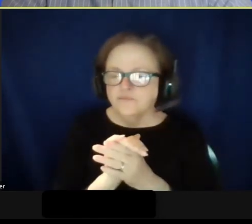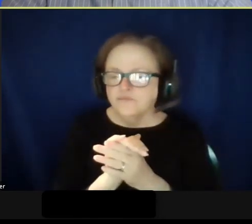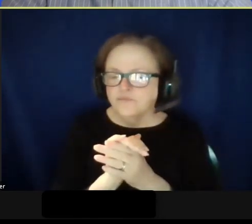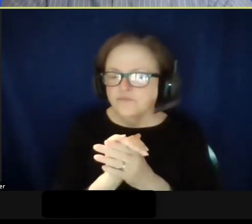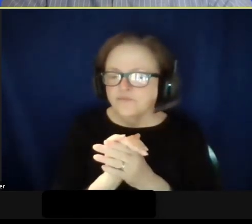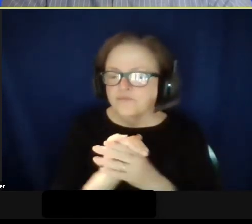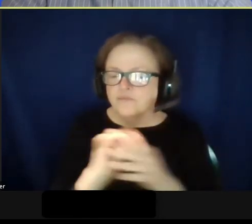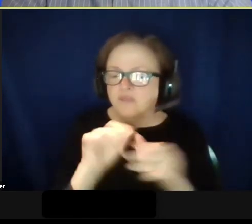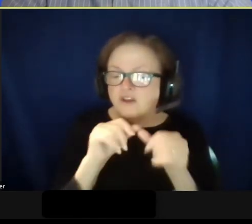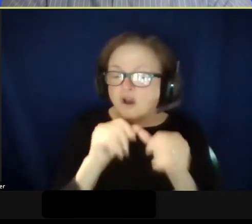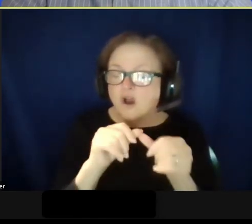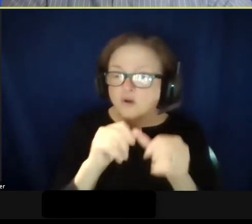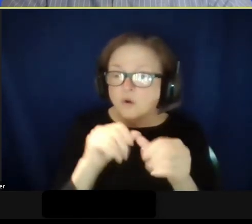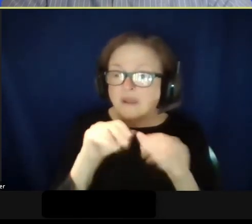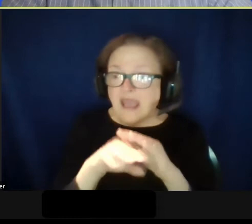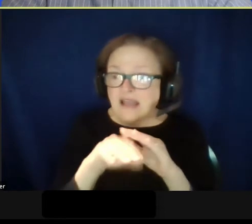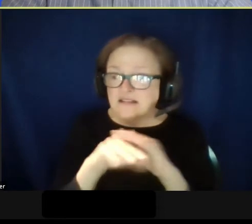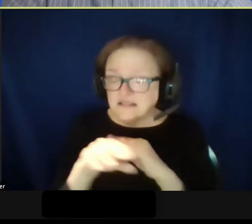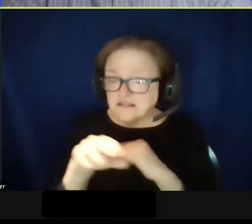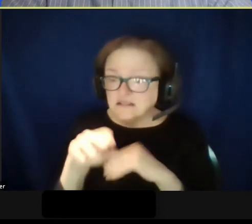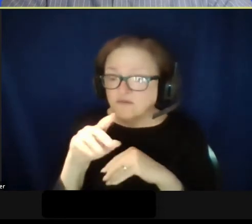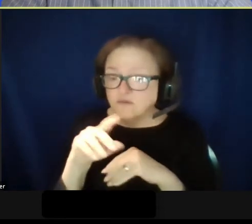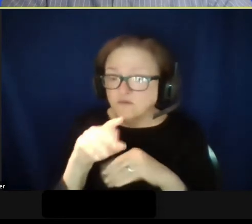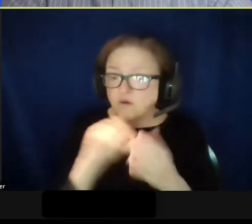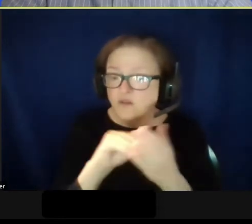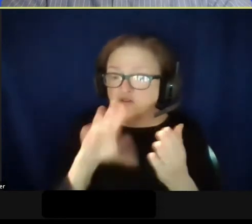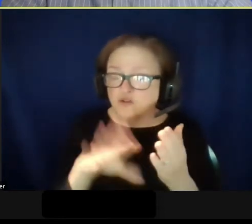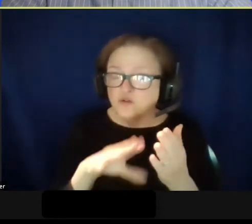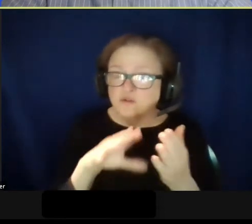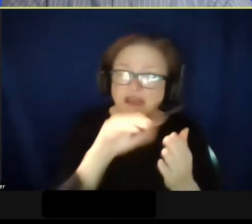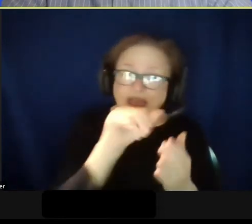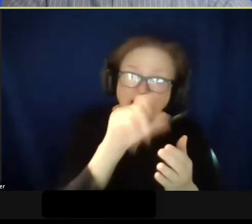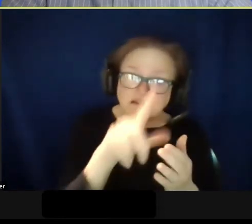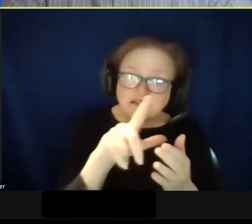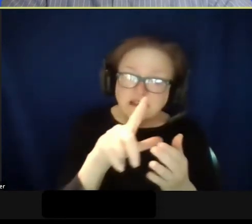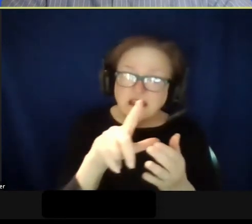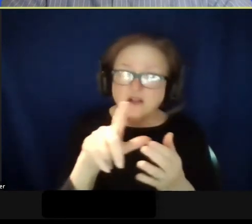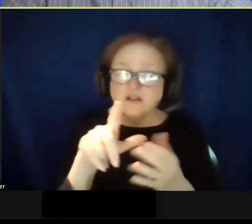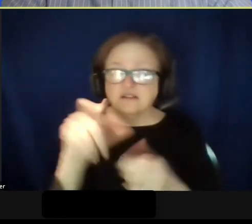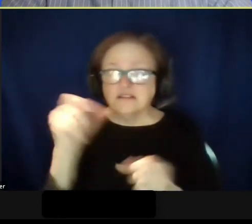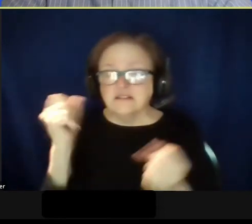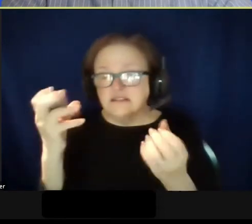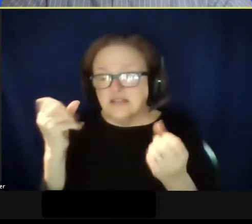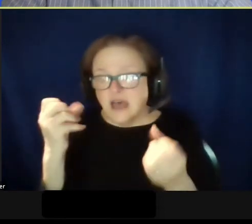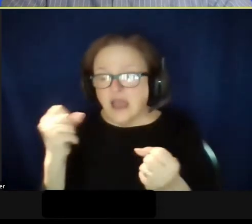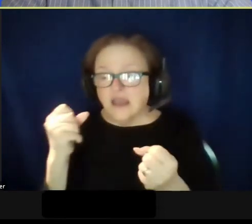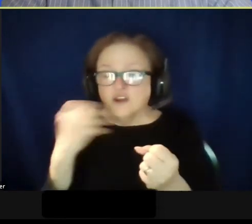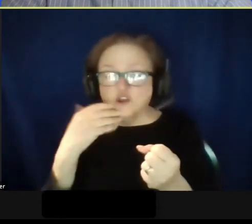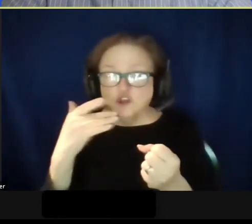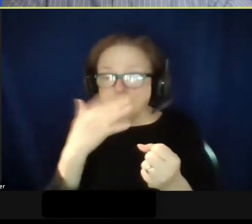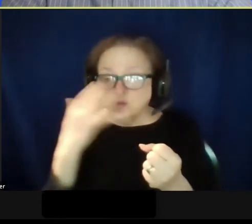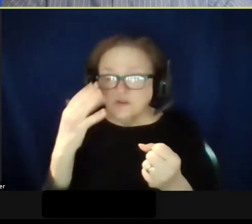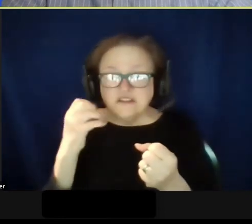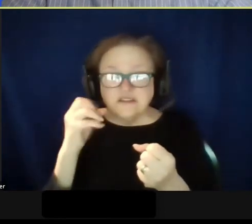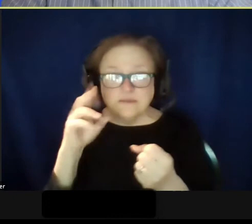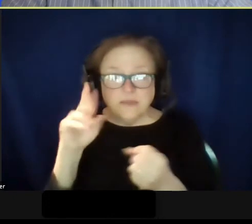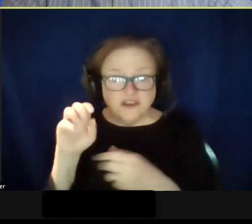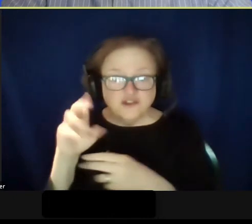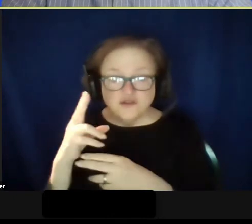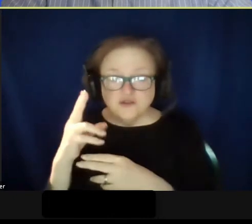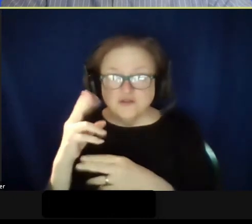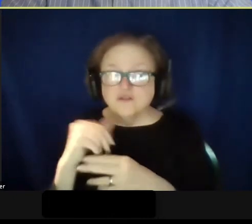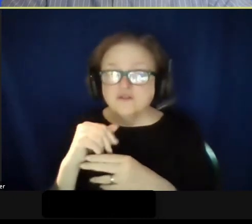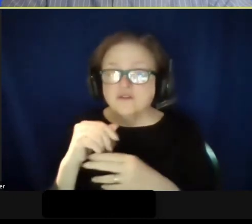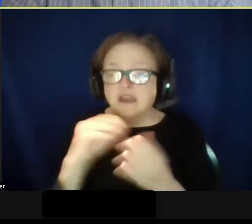If students use ASL, signs, or cued speech, fluent adult and